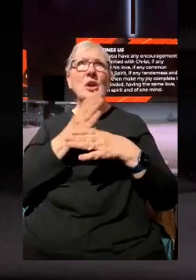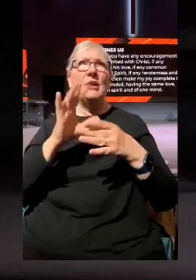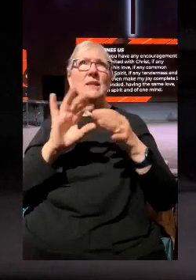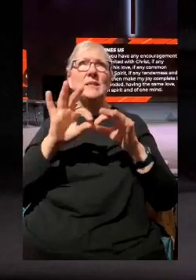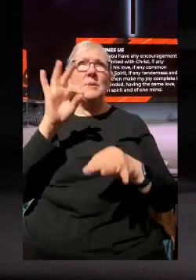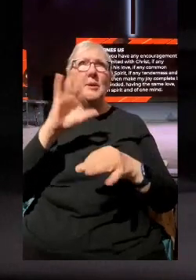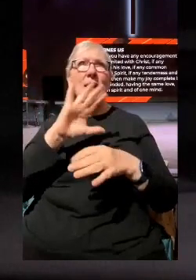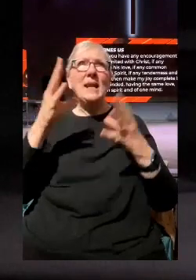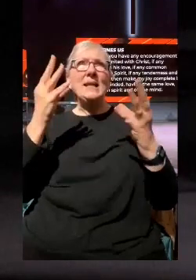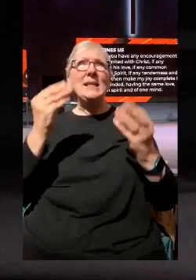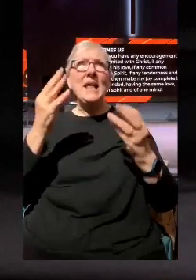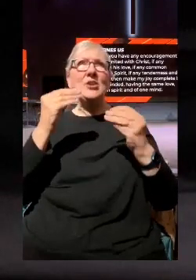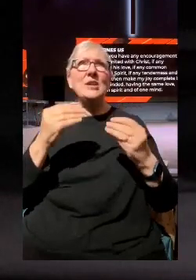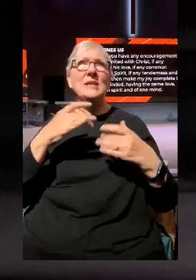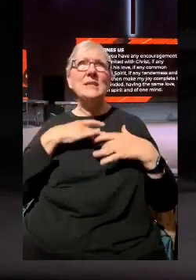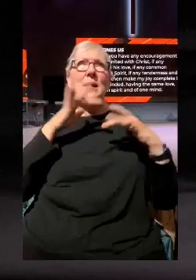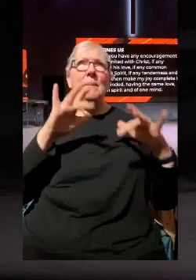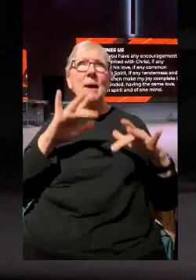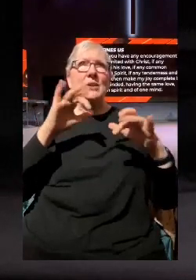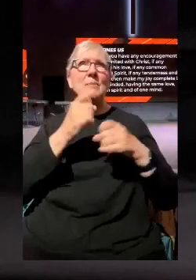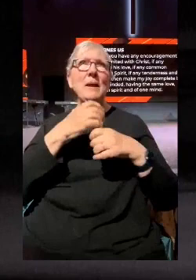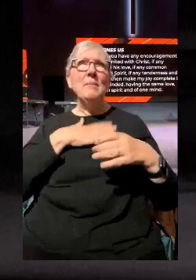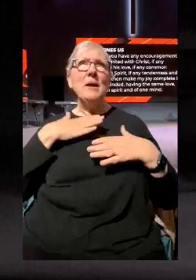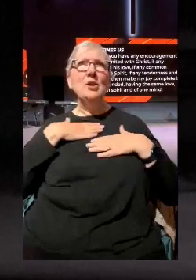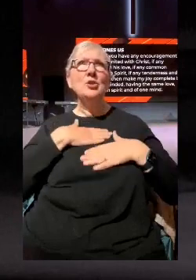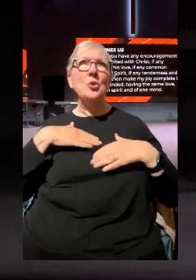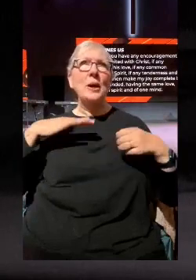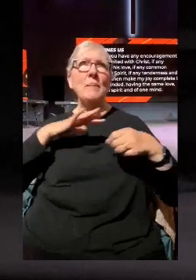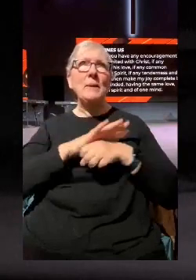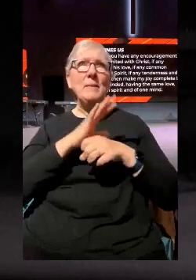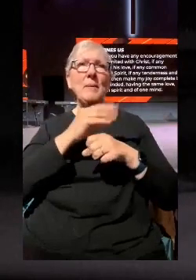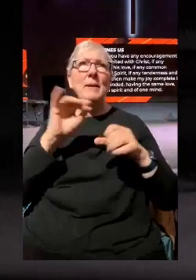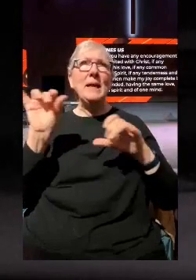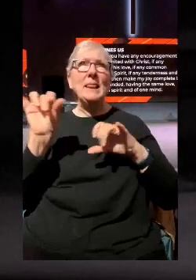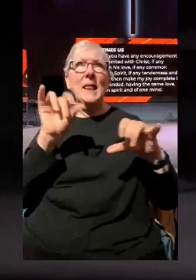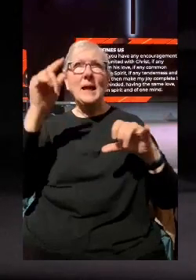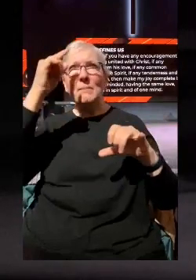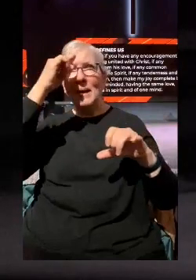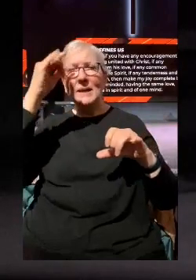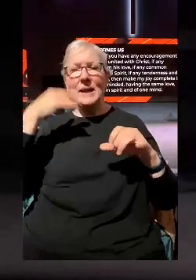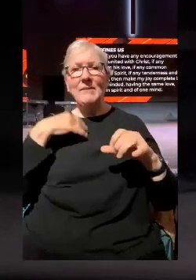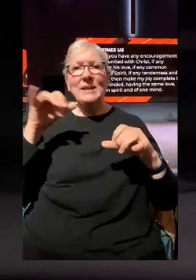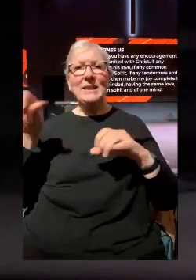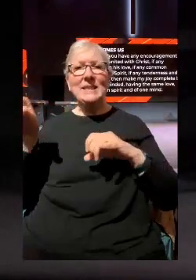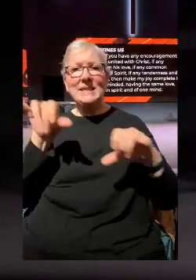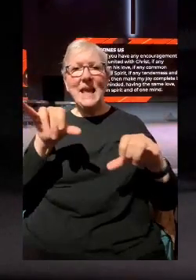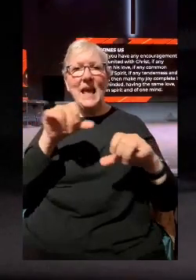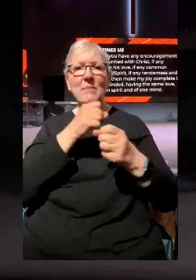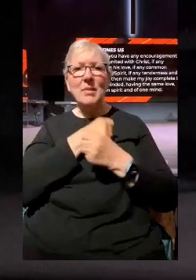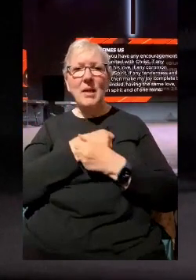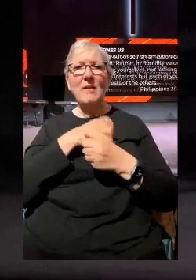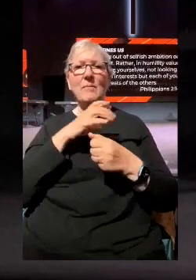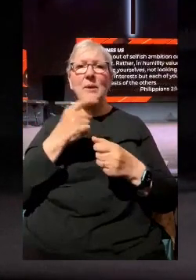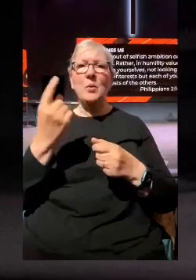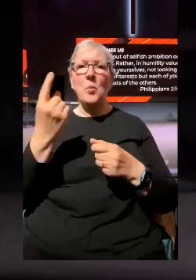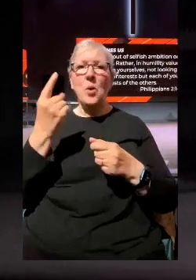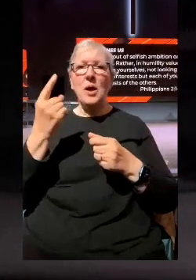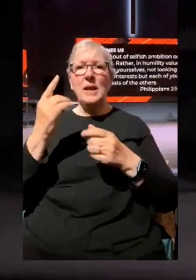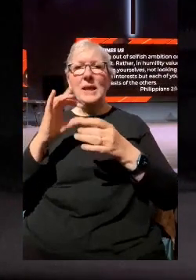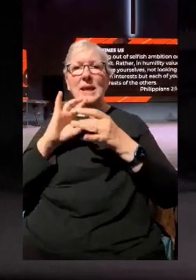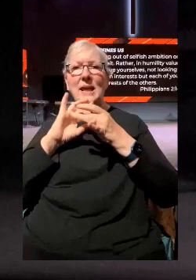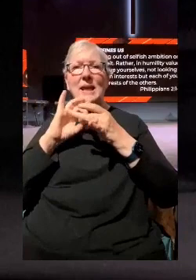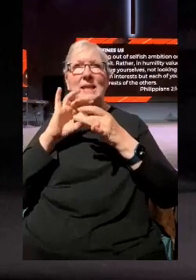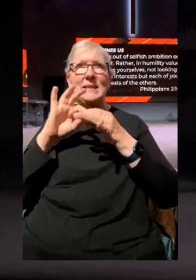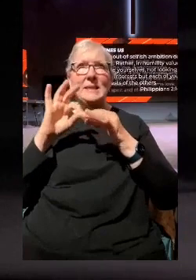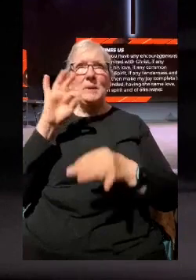compassion, then make my joy complete by being like-minded, having the same love, being one in spirit and of one mind. And of